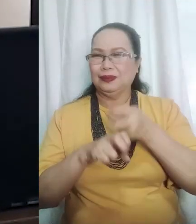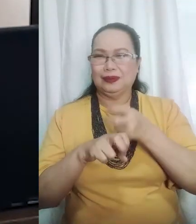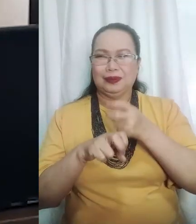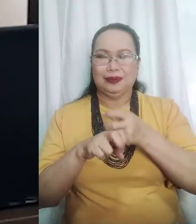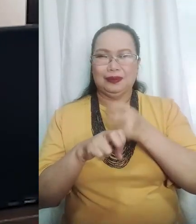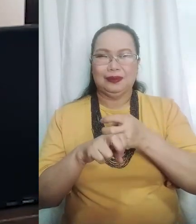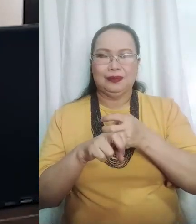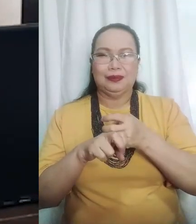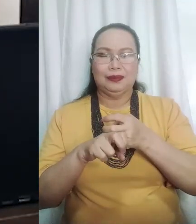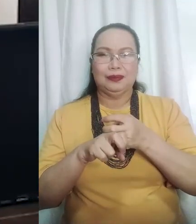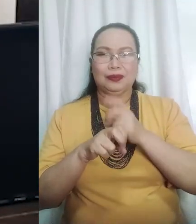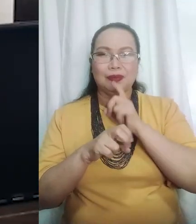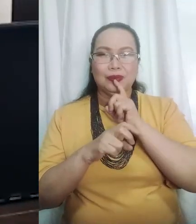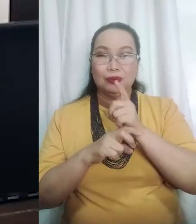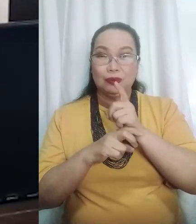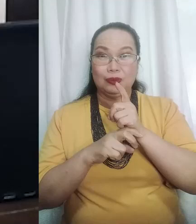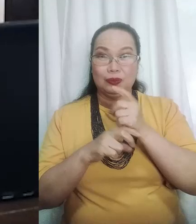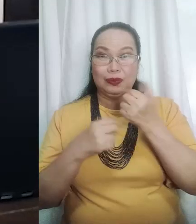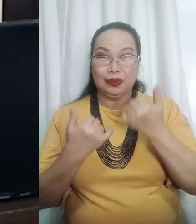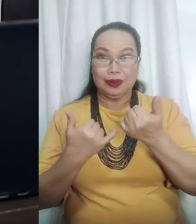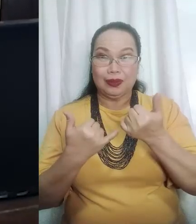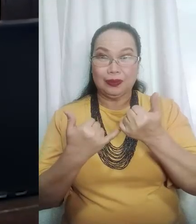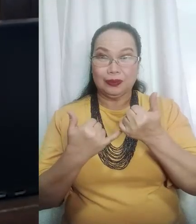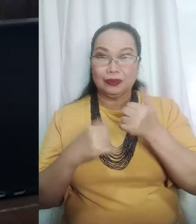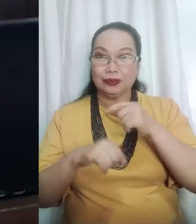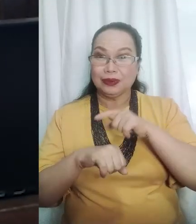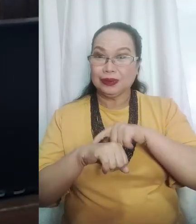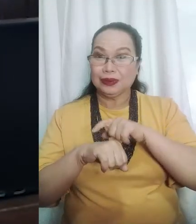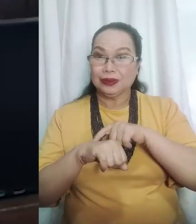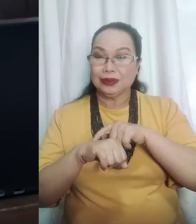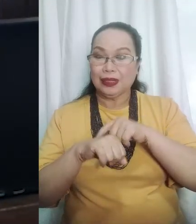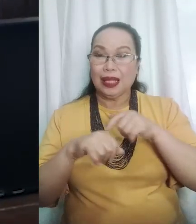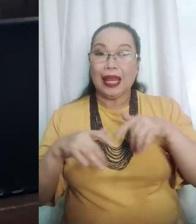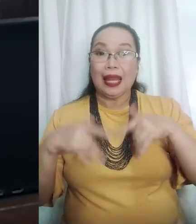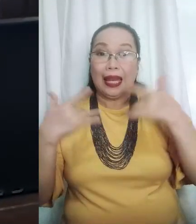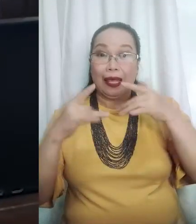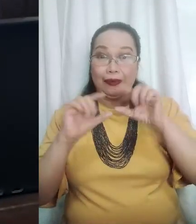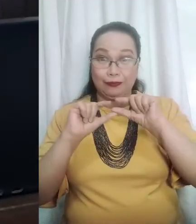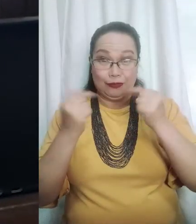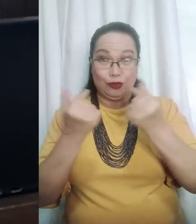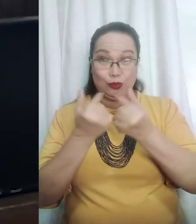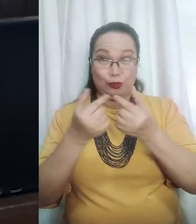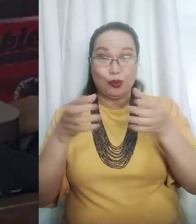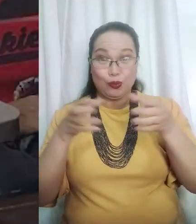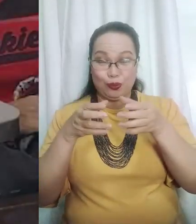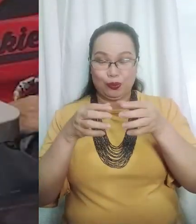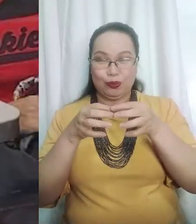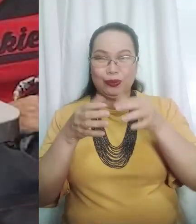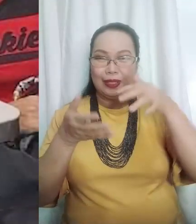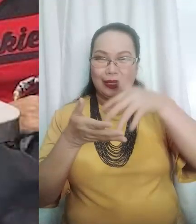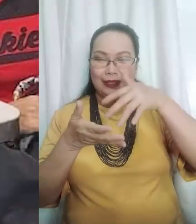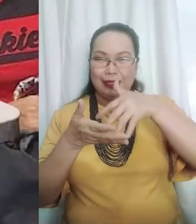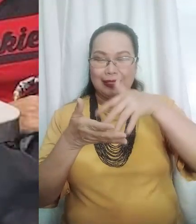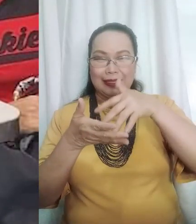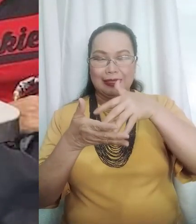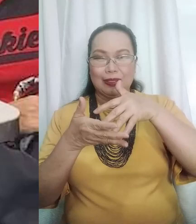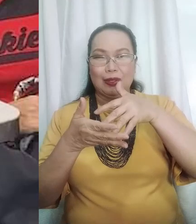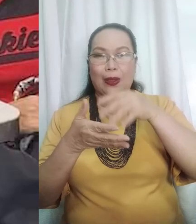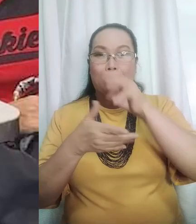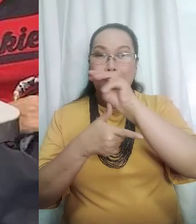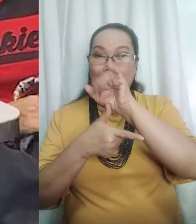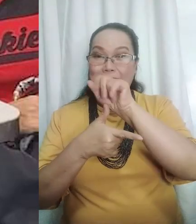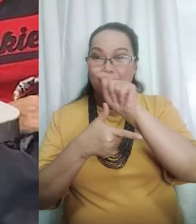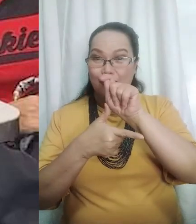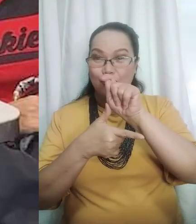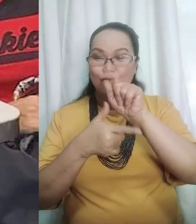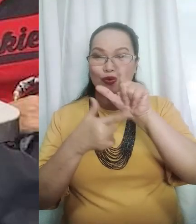It was also during this time that our life group agreed to study on the Gospels of Matthew, Mark, Luke, and